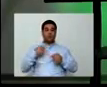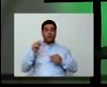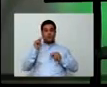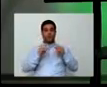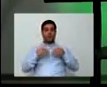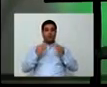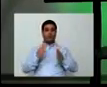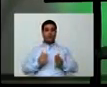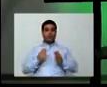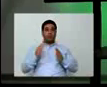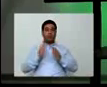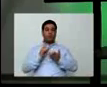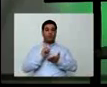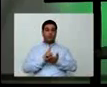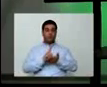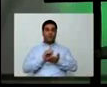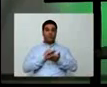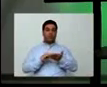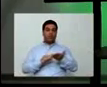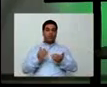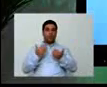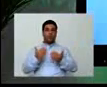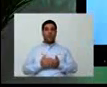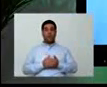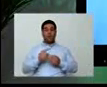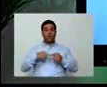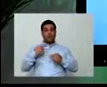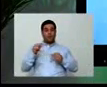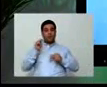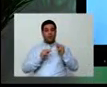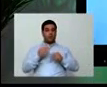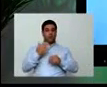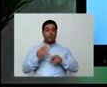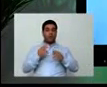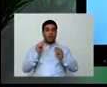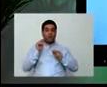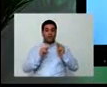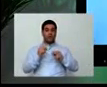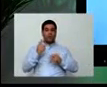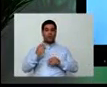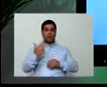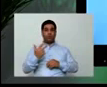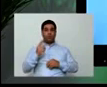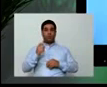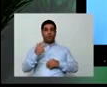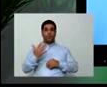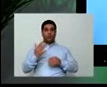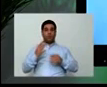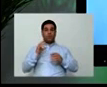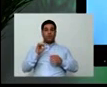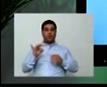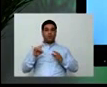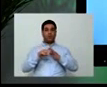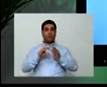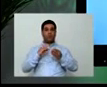darslargacha beriladigan mustaqil bajarish uchun topshiriqlarni yozib oling. Kelasi darslargacha darslikning 133 va 135